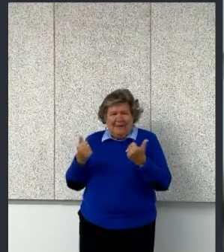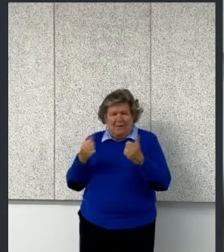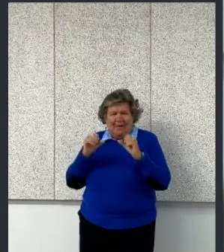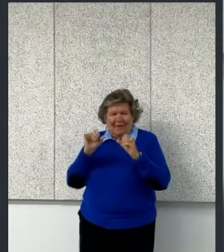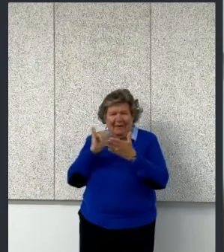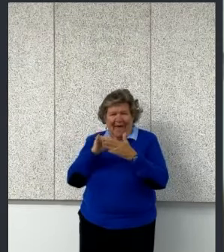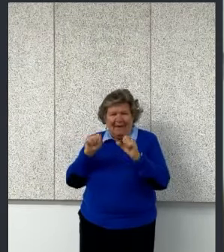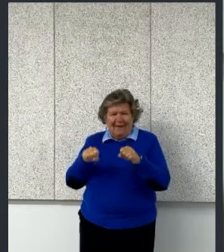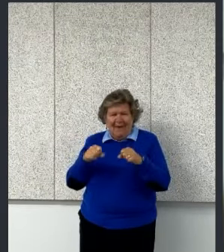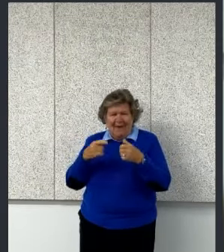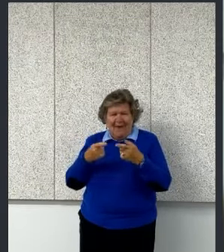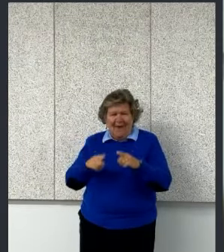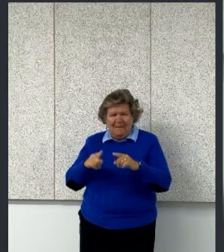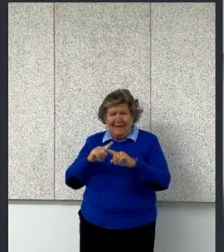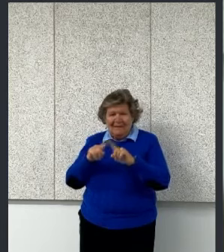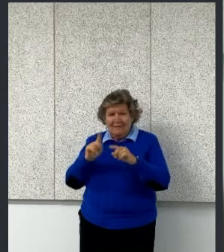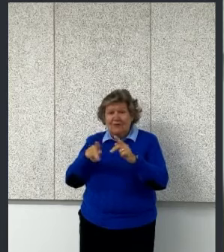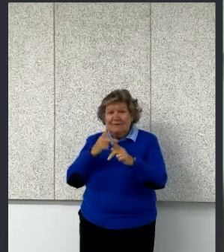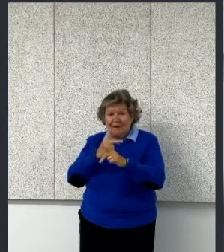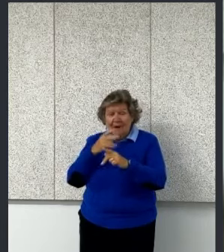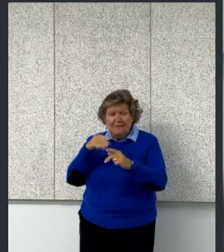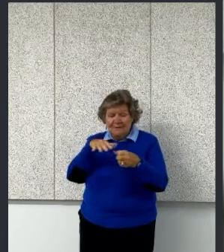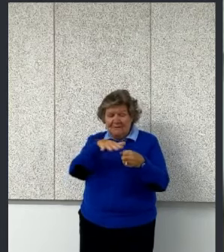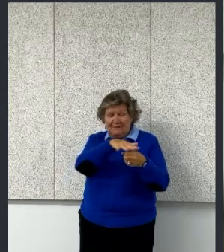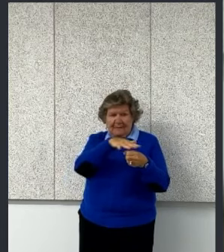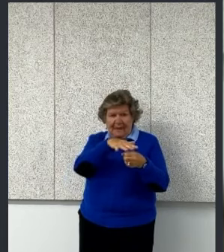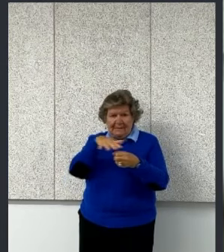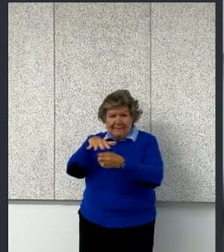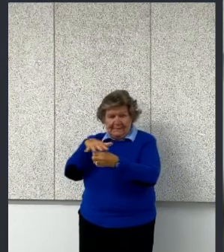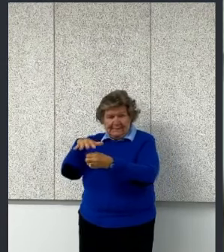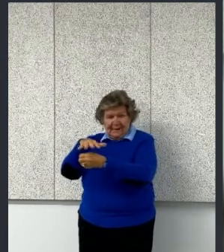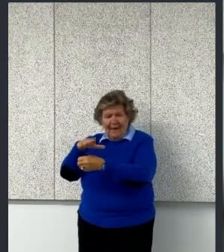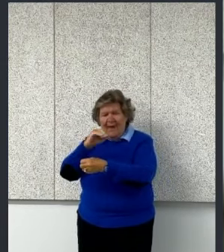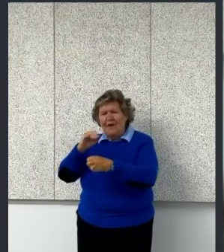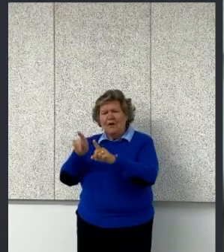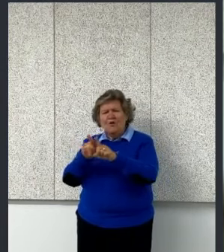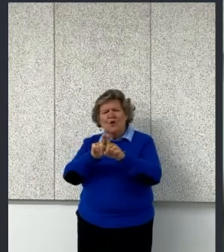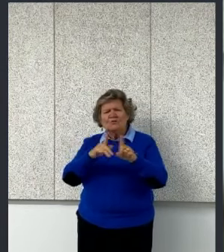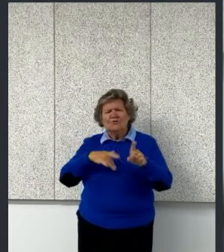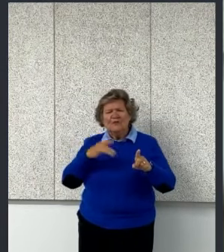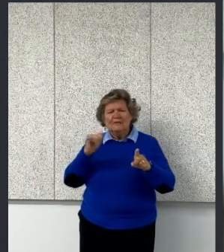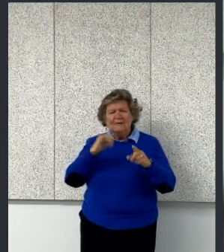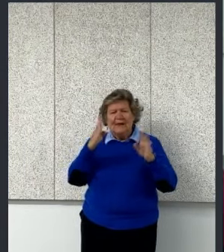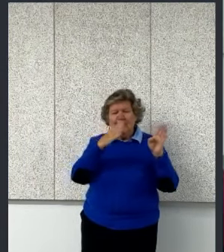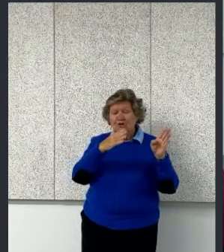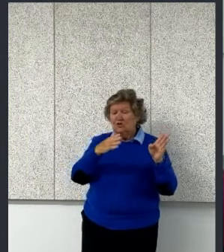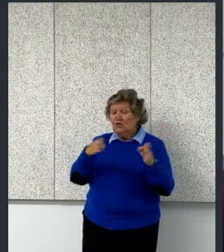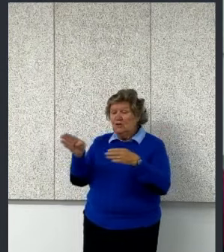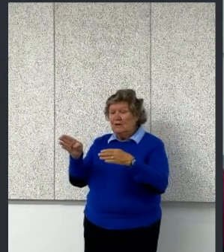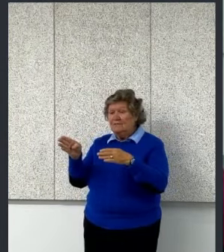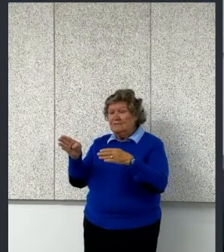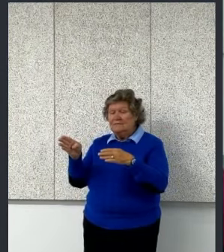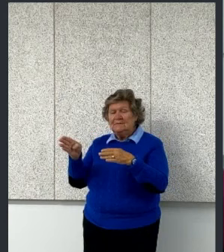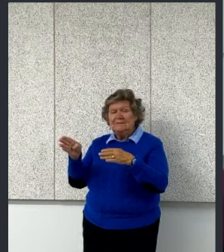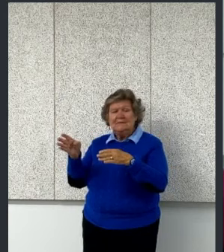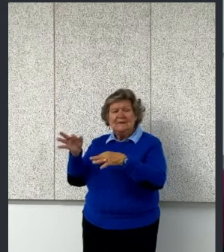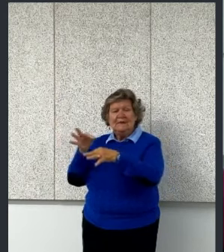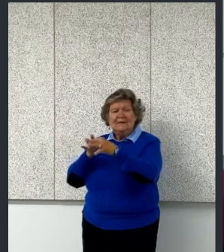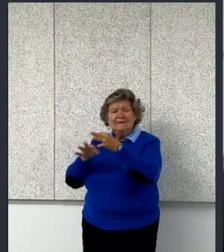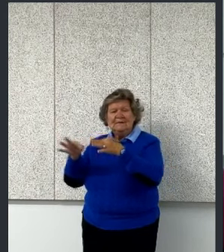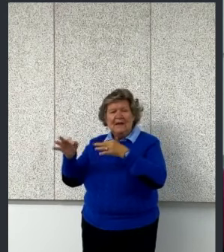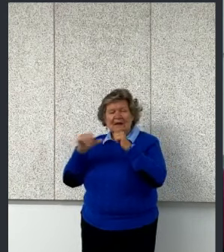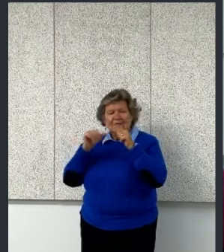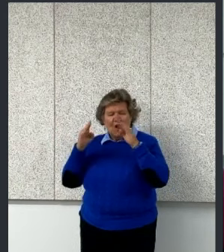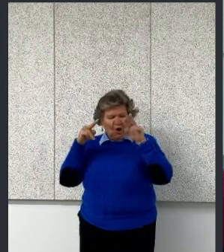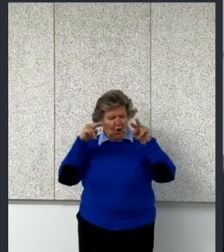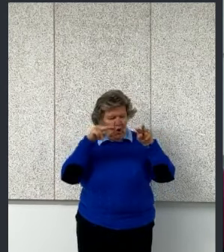different spaces, and it also does feel like it shifts away from, I